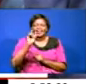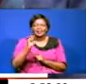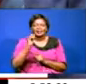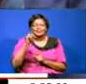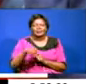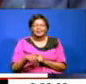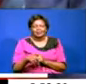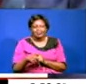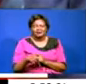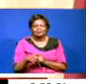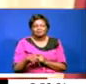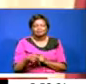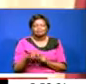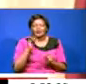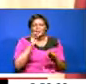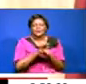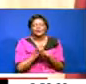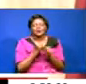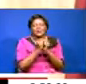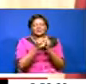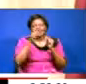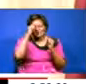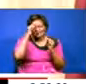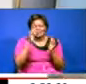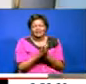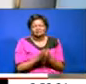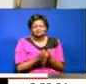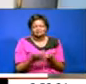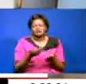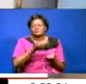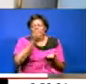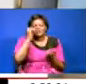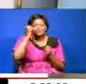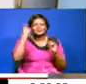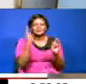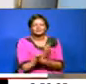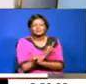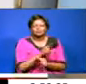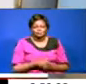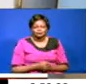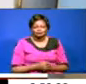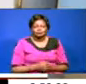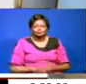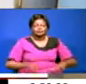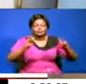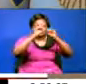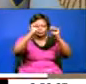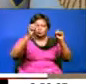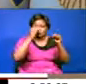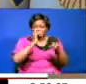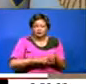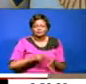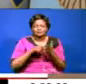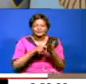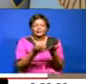Parliament, they pledged to work with government and set political differences aside. President Ruto, while emphasizing the need to